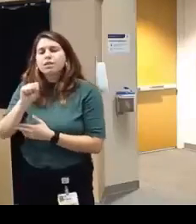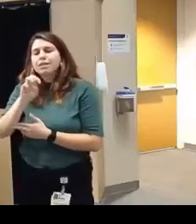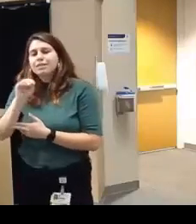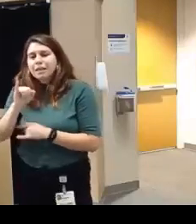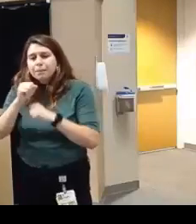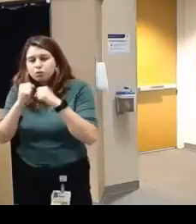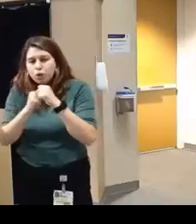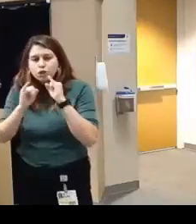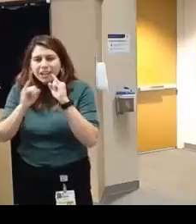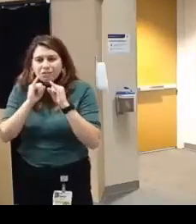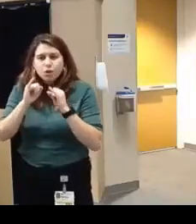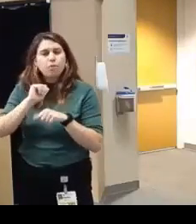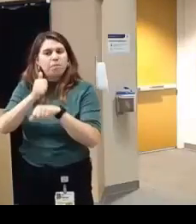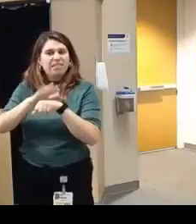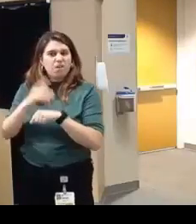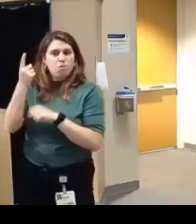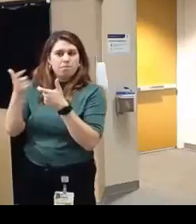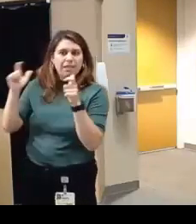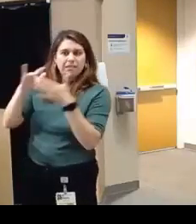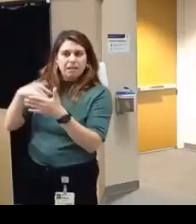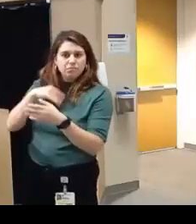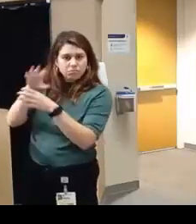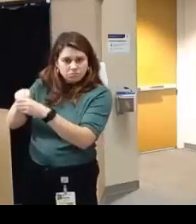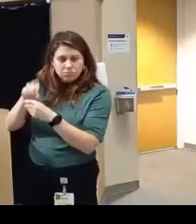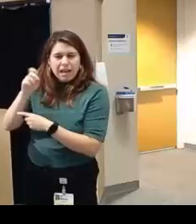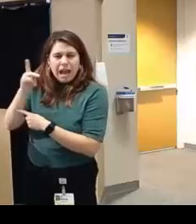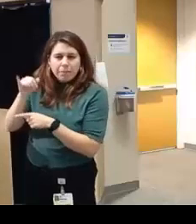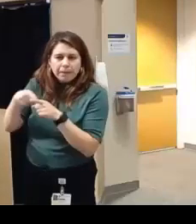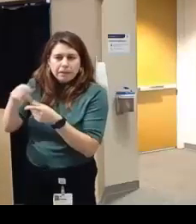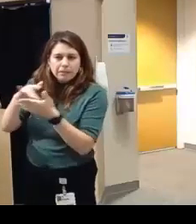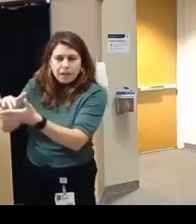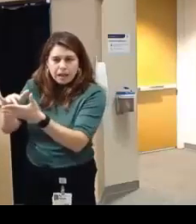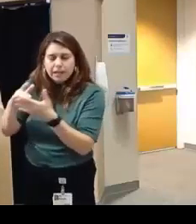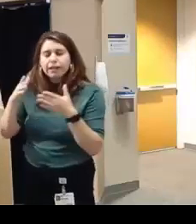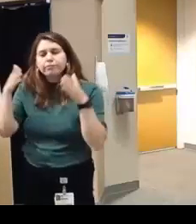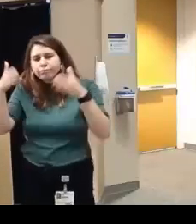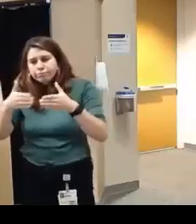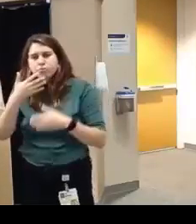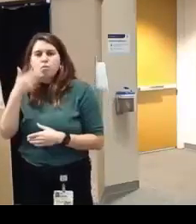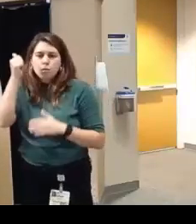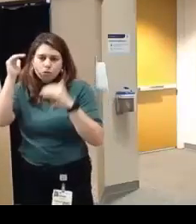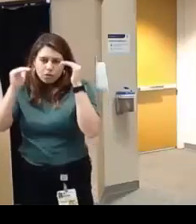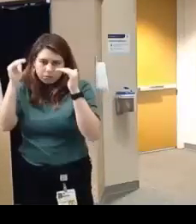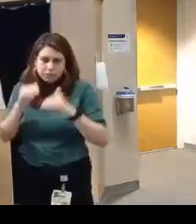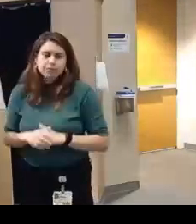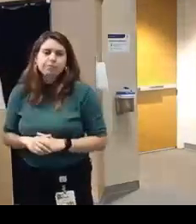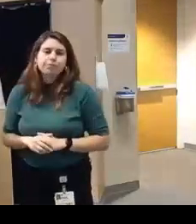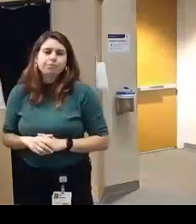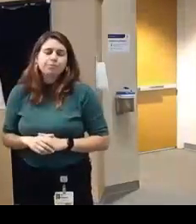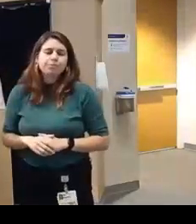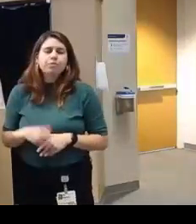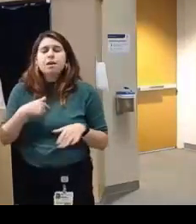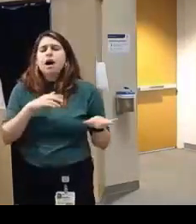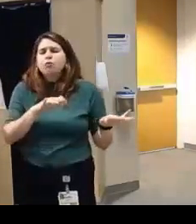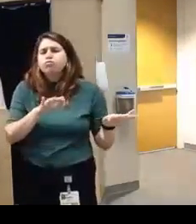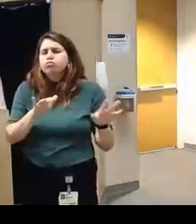interviews, all based on this large study that I was a part of, this epidemiological study, looking at primarily older adults, and learned